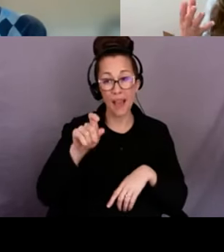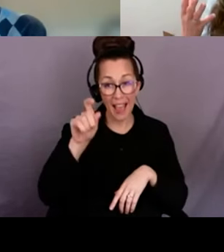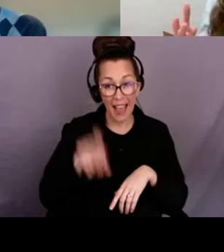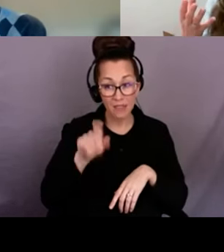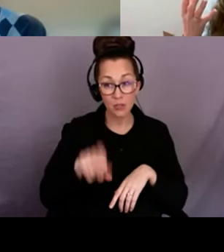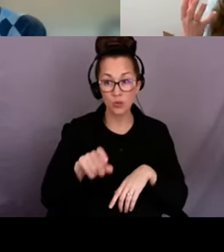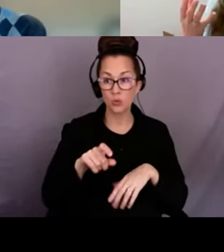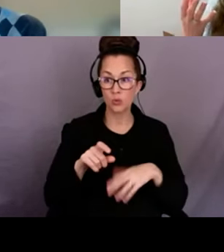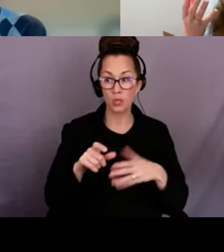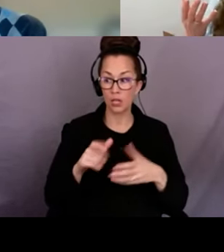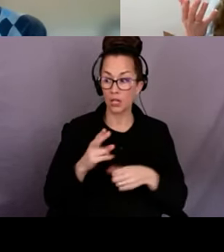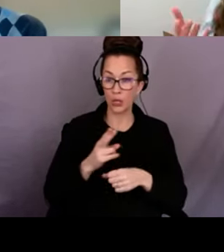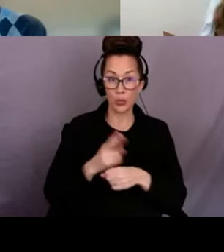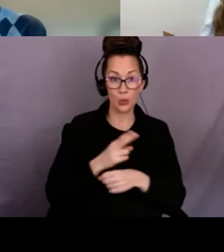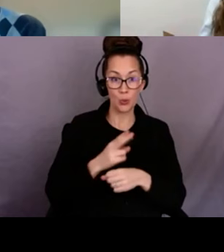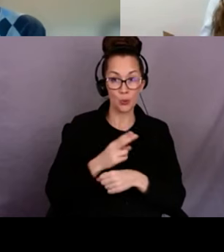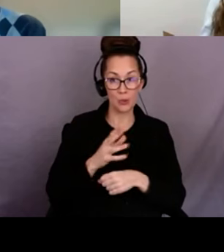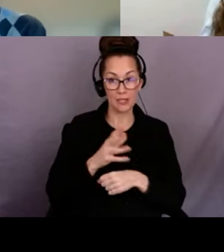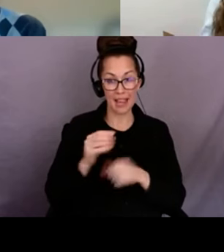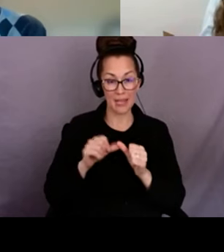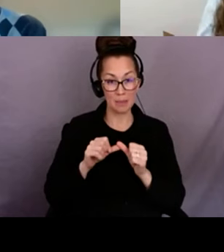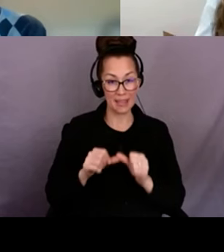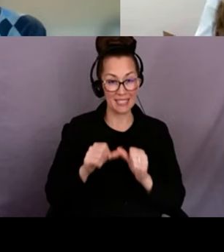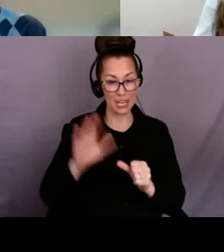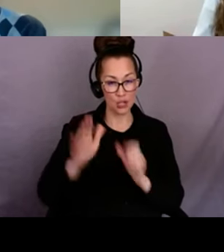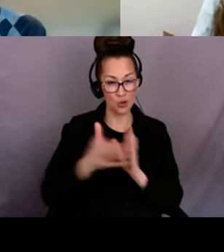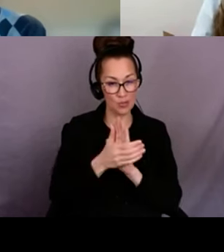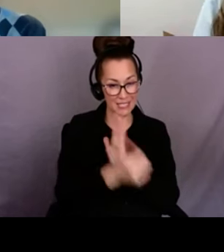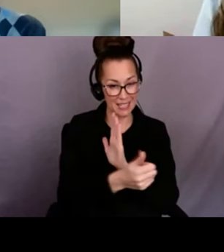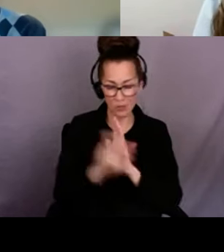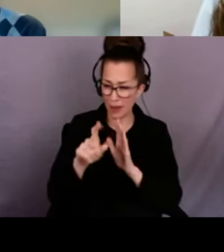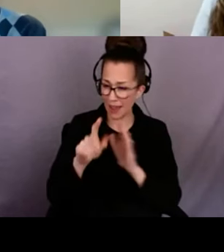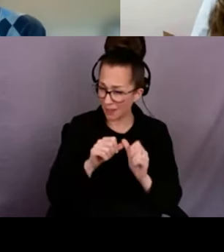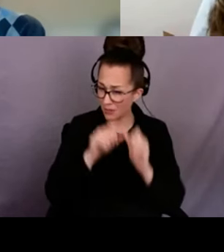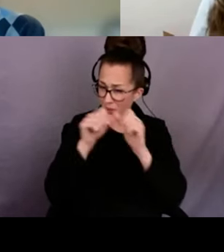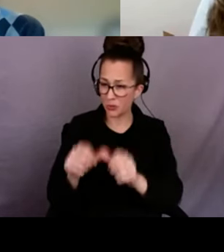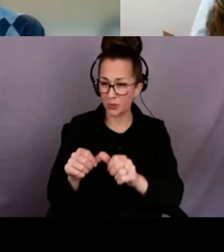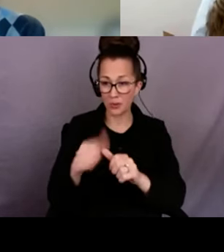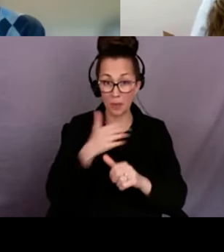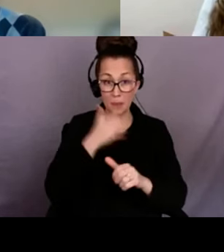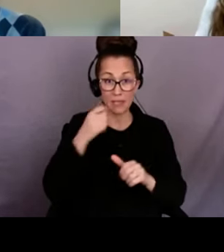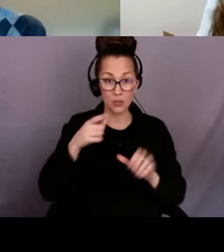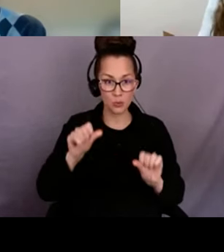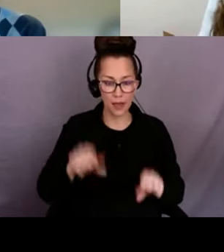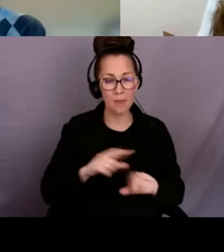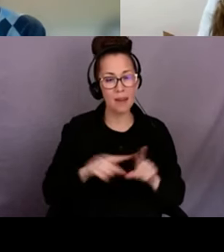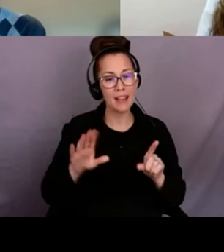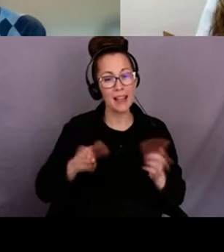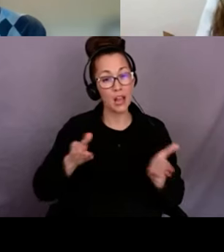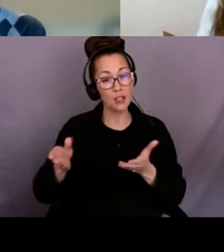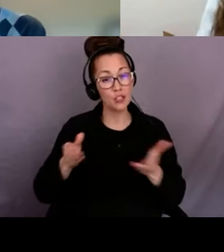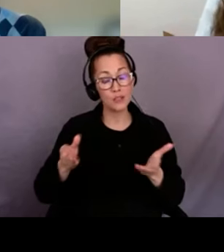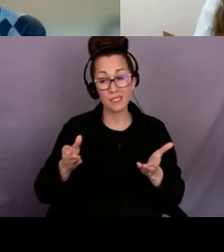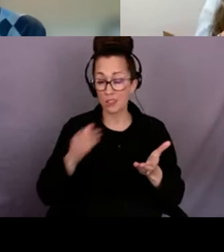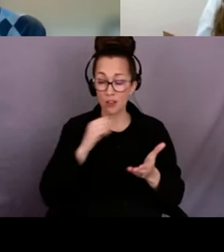you know, to still use and maintain the skills that you have had to the best of your ability. But these services aren't happening.